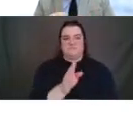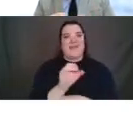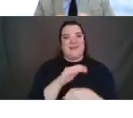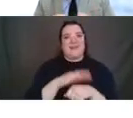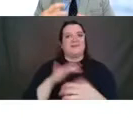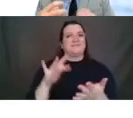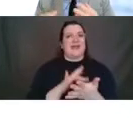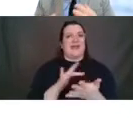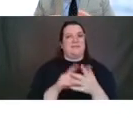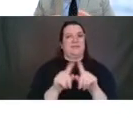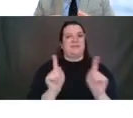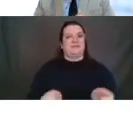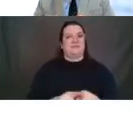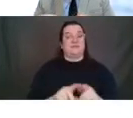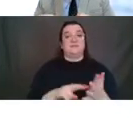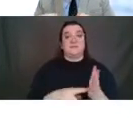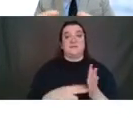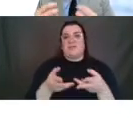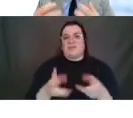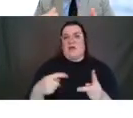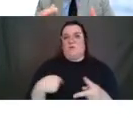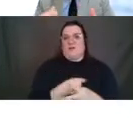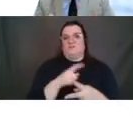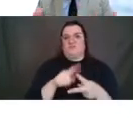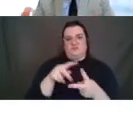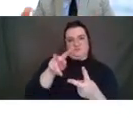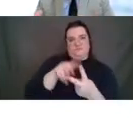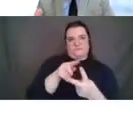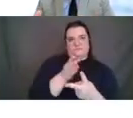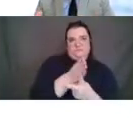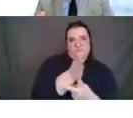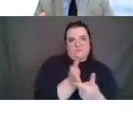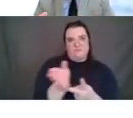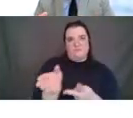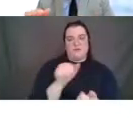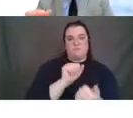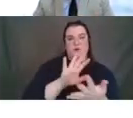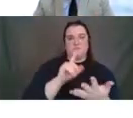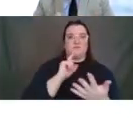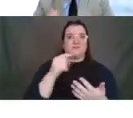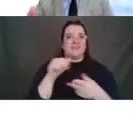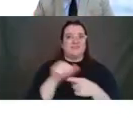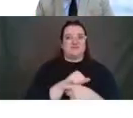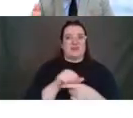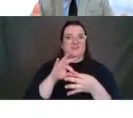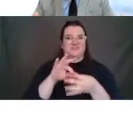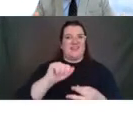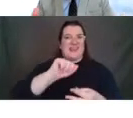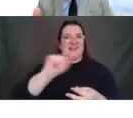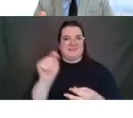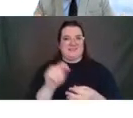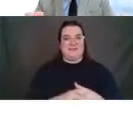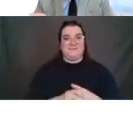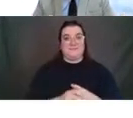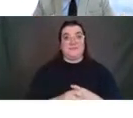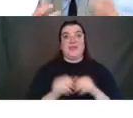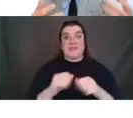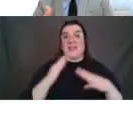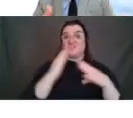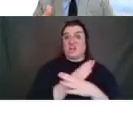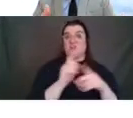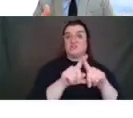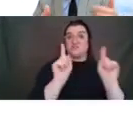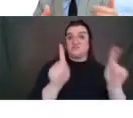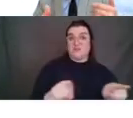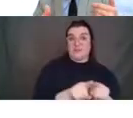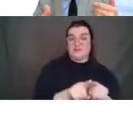do kind of a two-pronged approach to our telehealth training as it relates to AT devices, where they're able to do a share screen, but if we provide